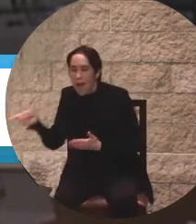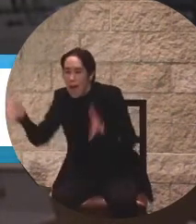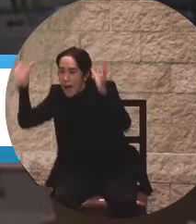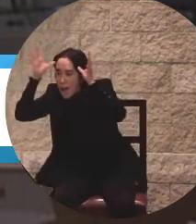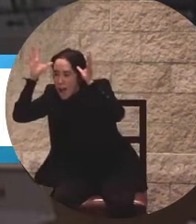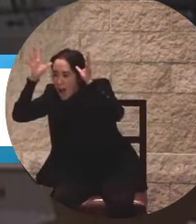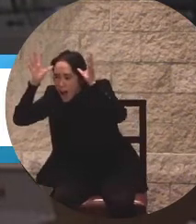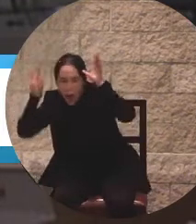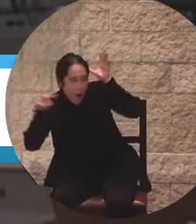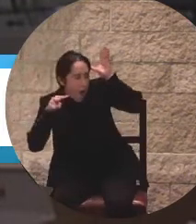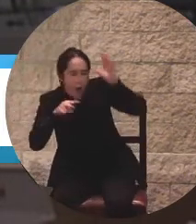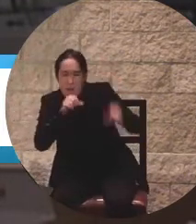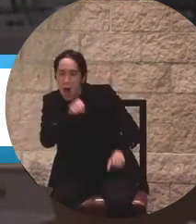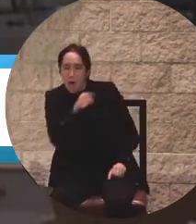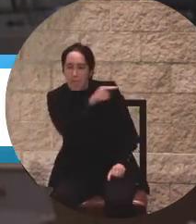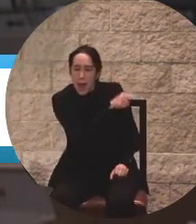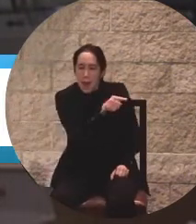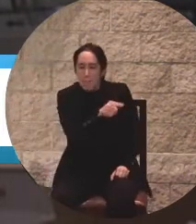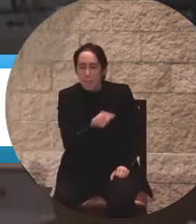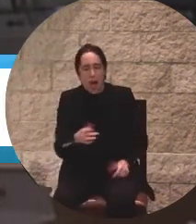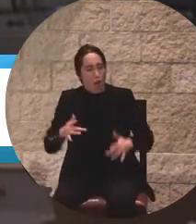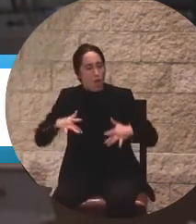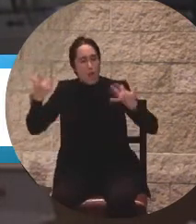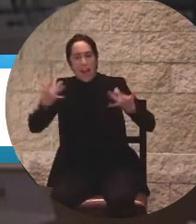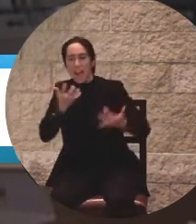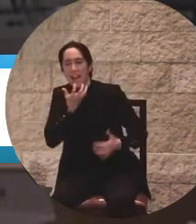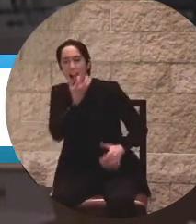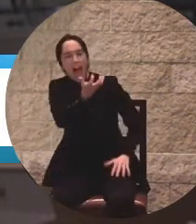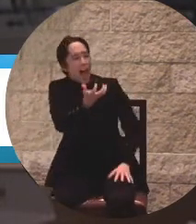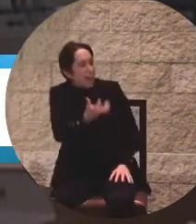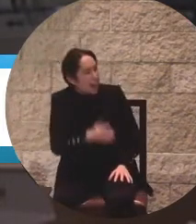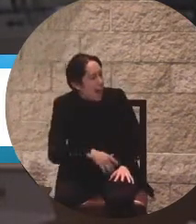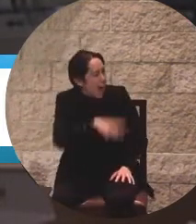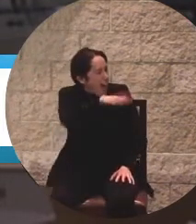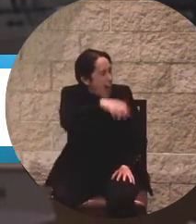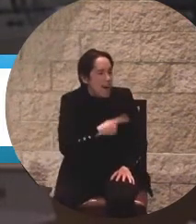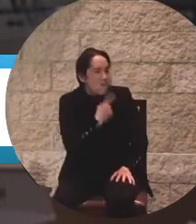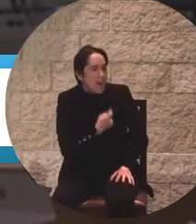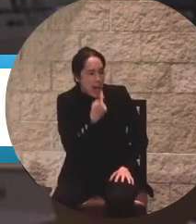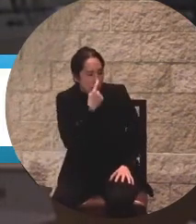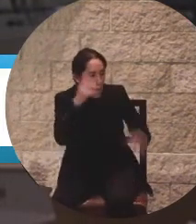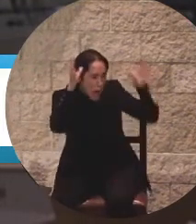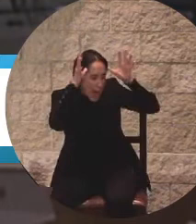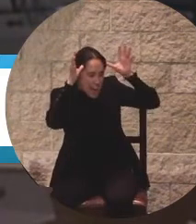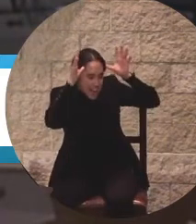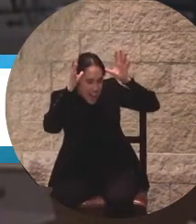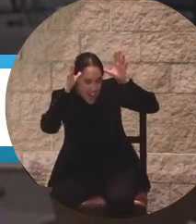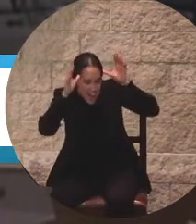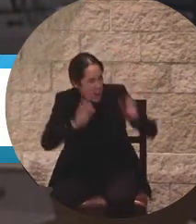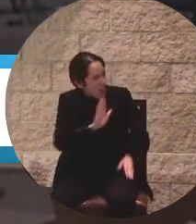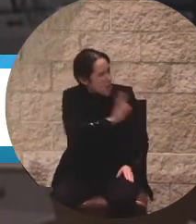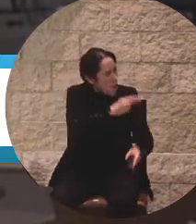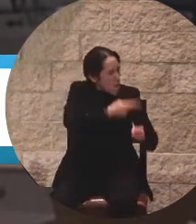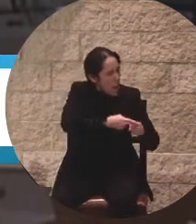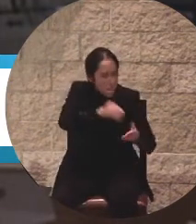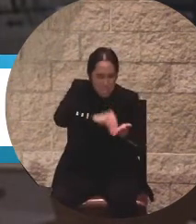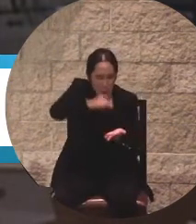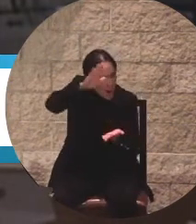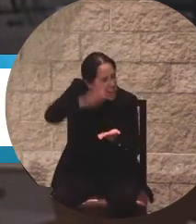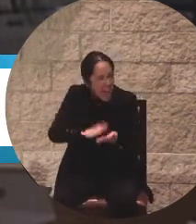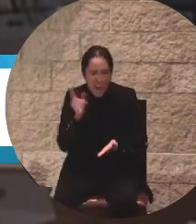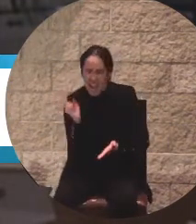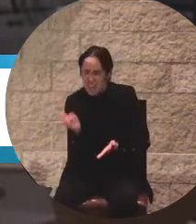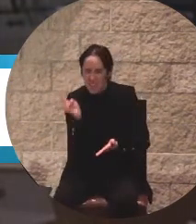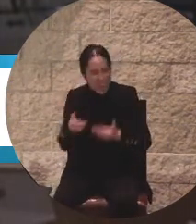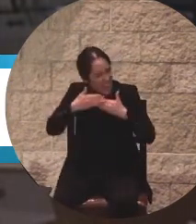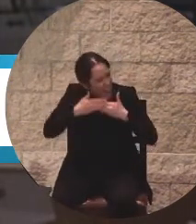him as he shouted out with glee. Rudolph the red-nosed reindeer, you go down